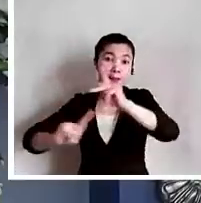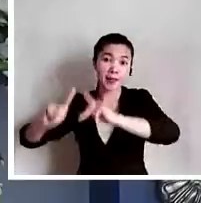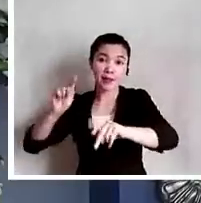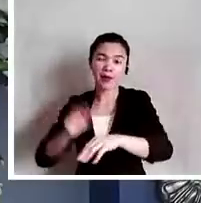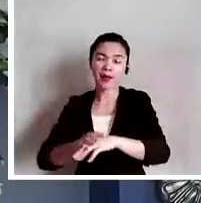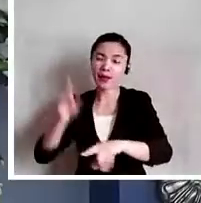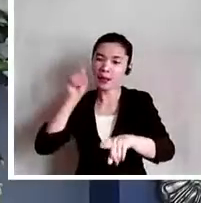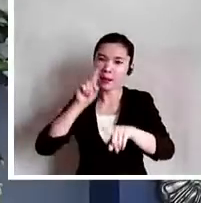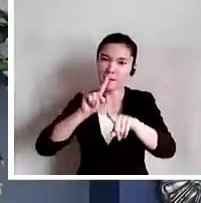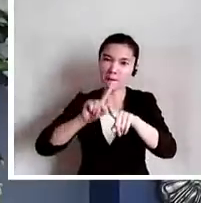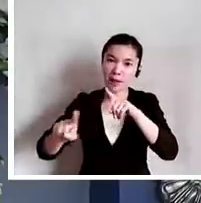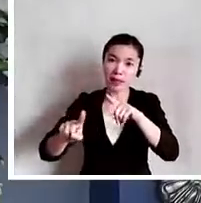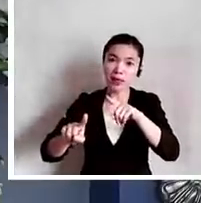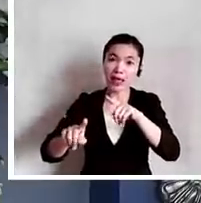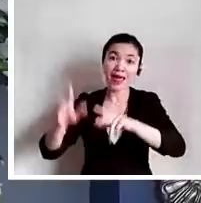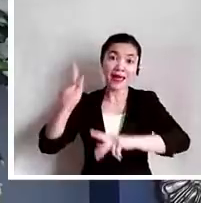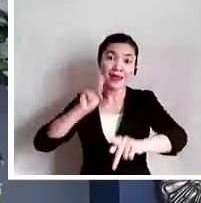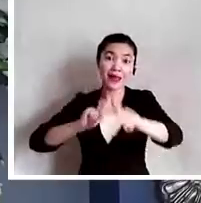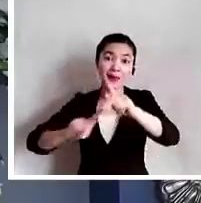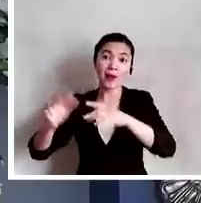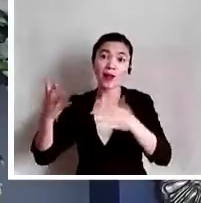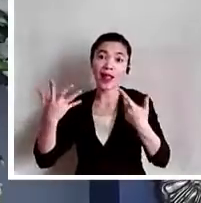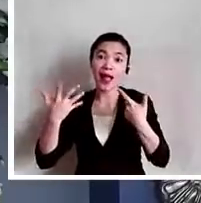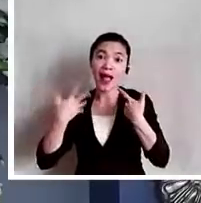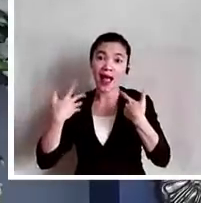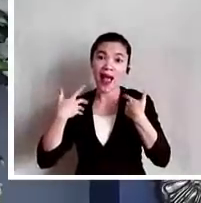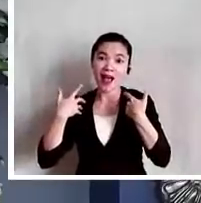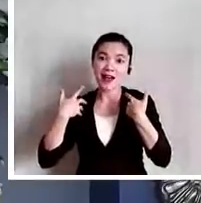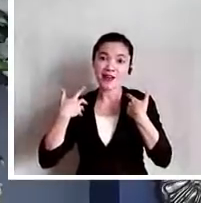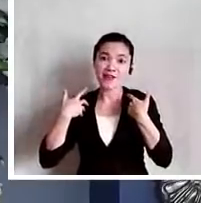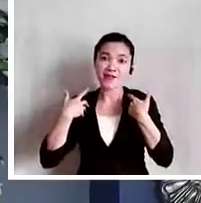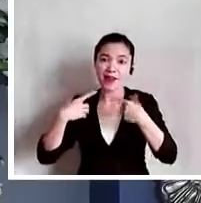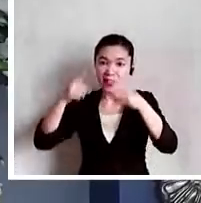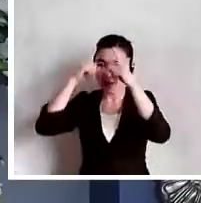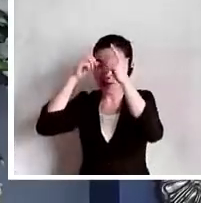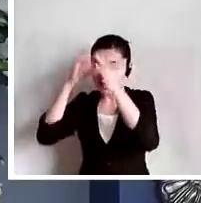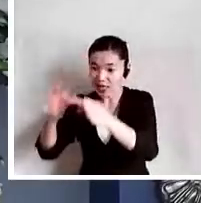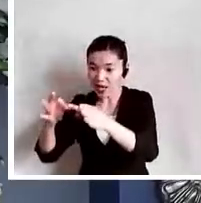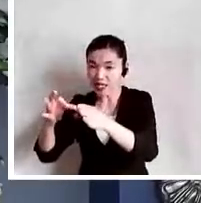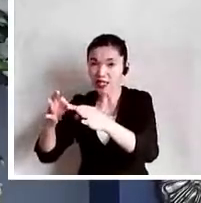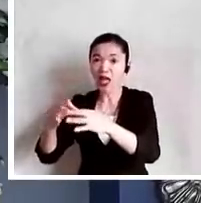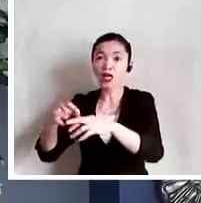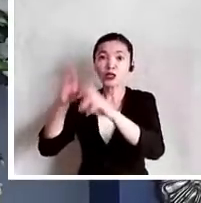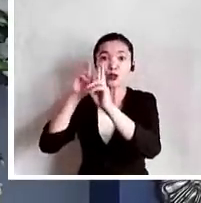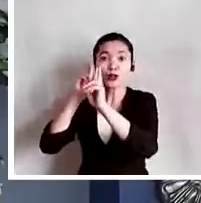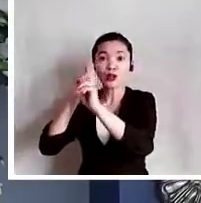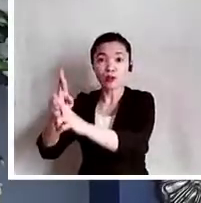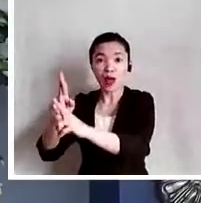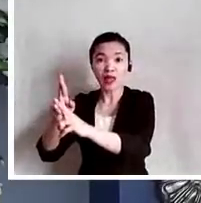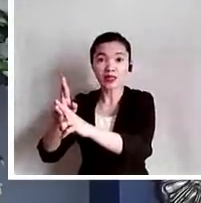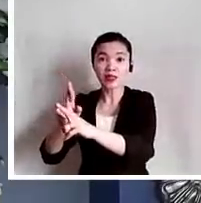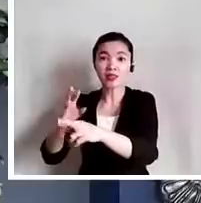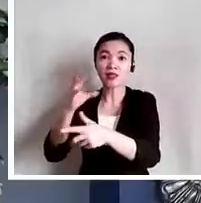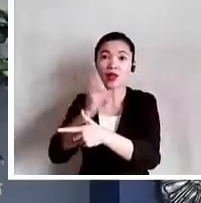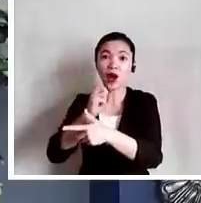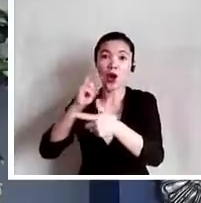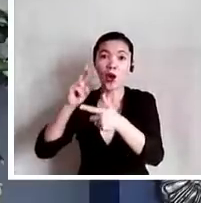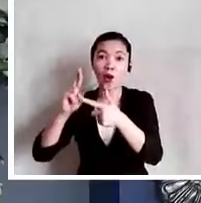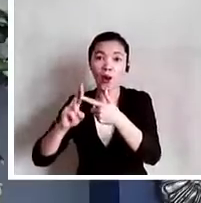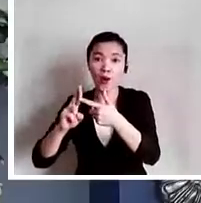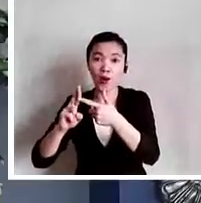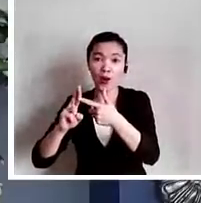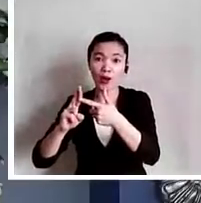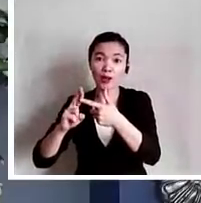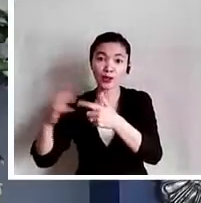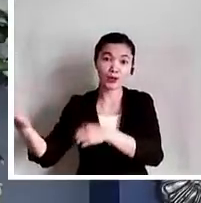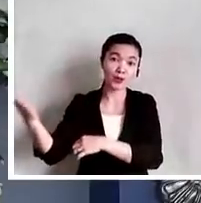choice to respond or not to that invitation. This is being